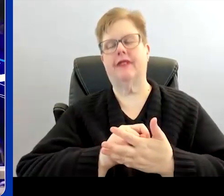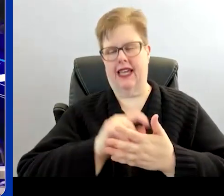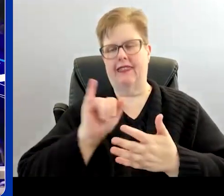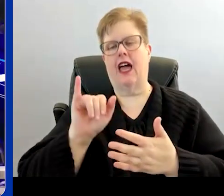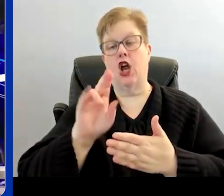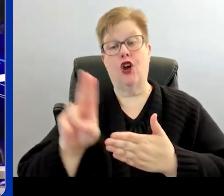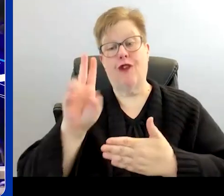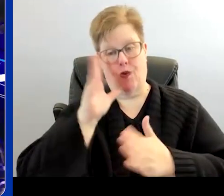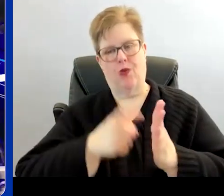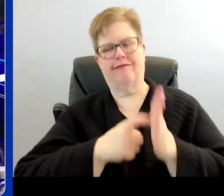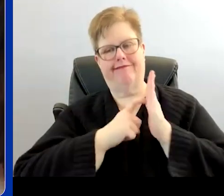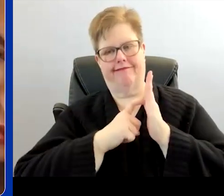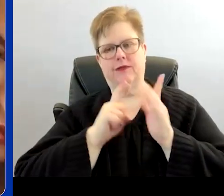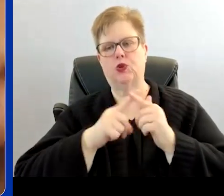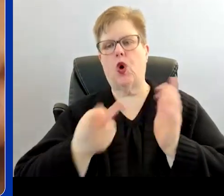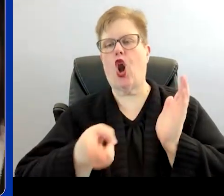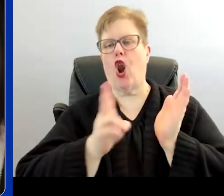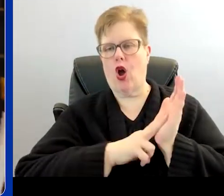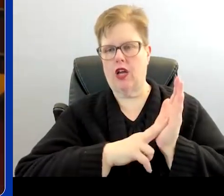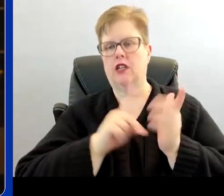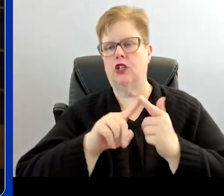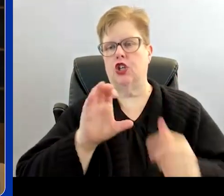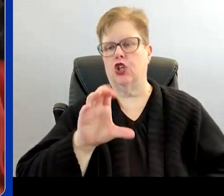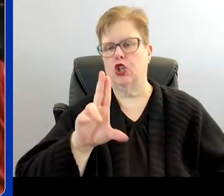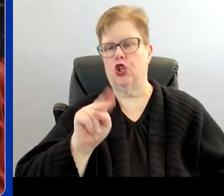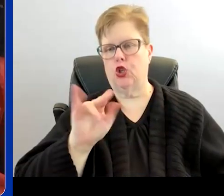that to log in to CUNY